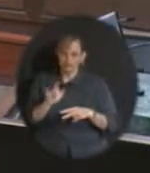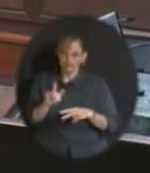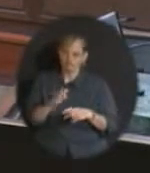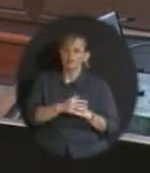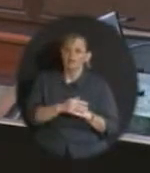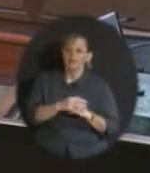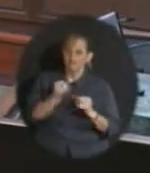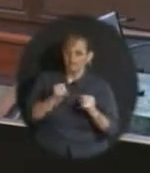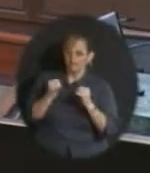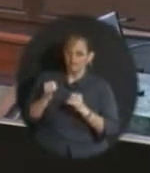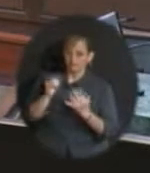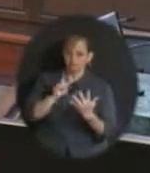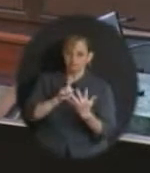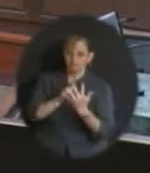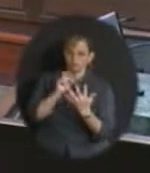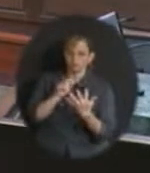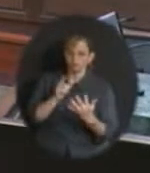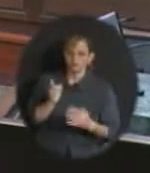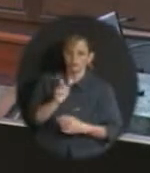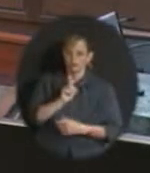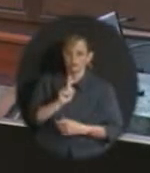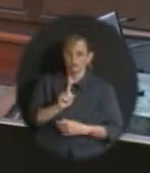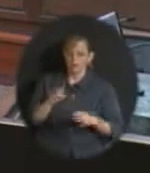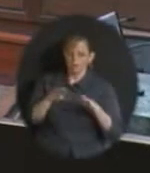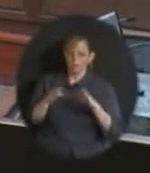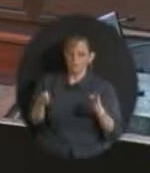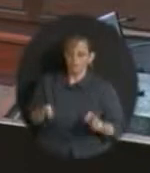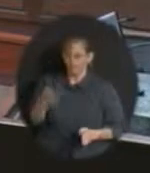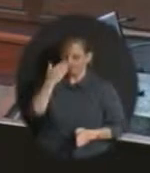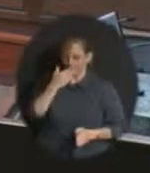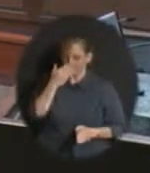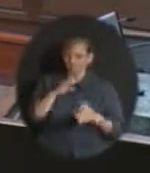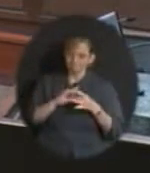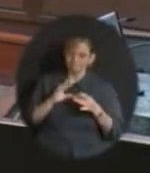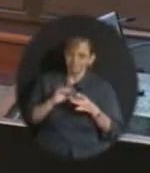Individuals addressing the board should come to the podium at the front of the room, state your name and address.